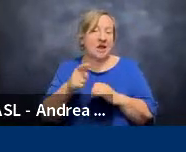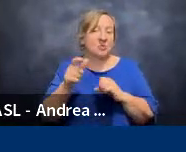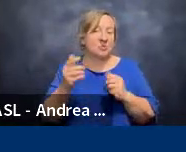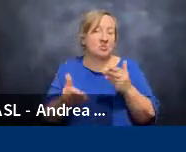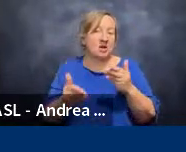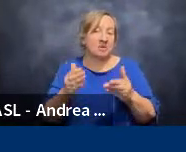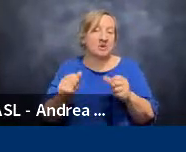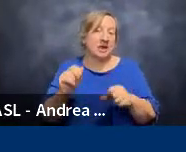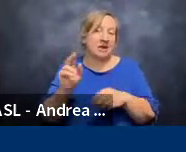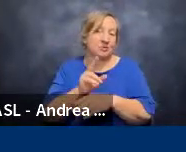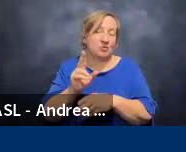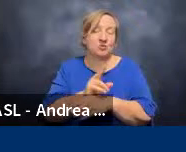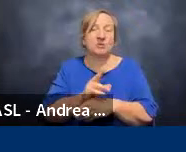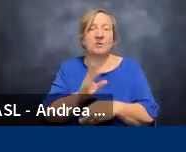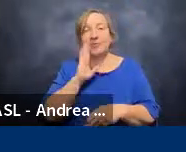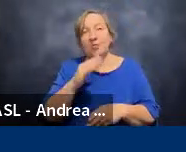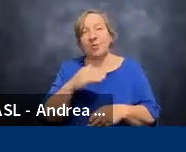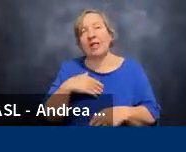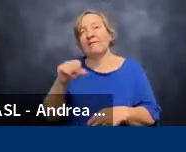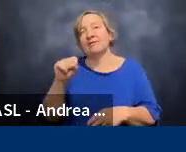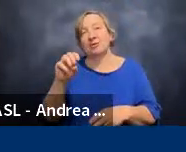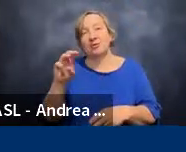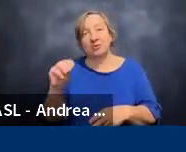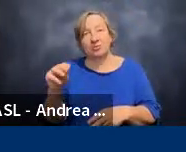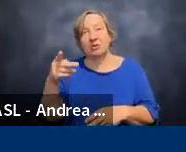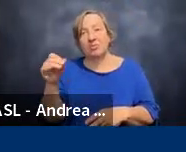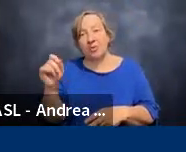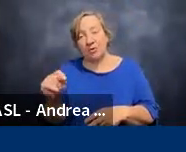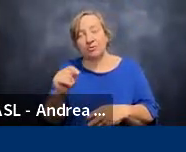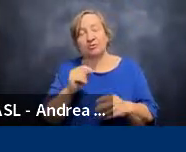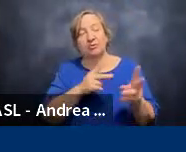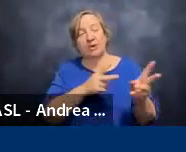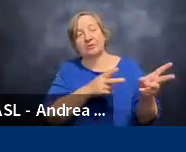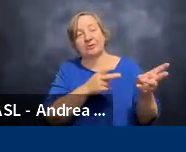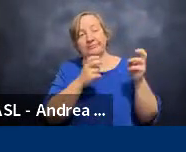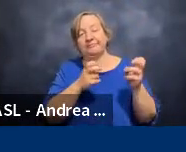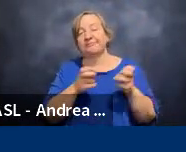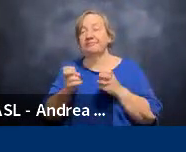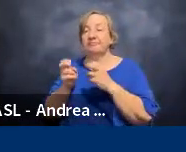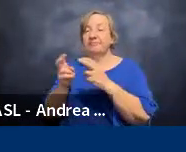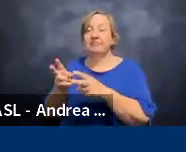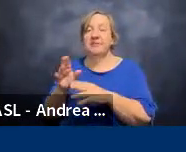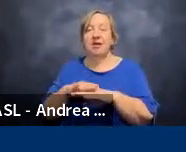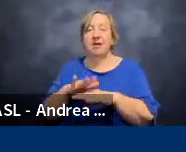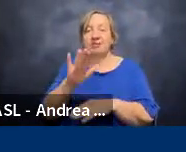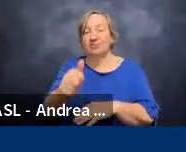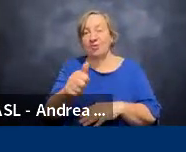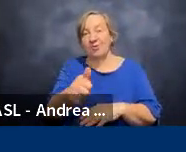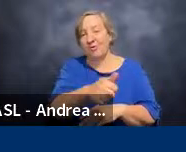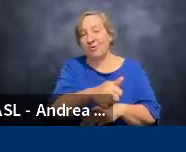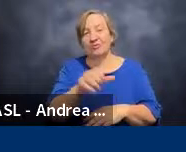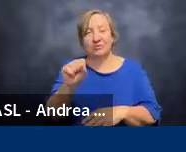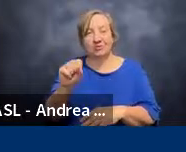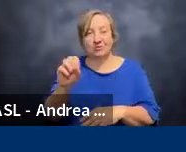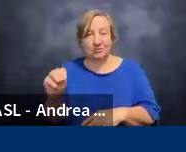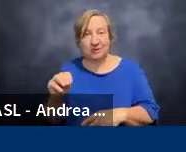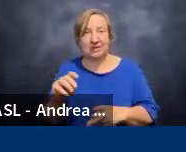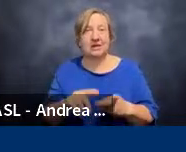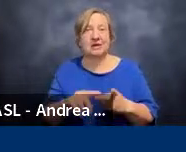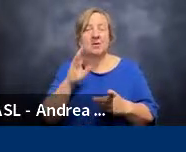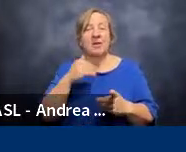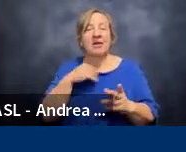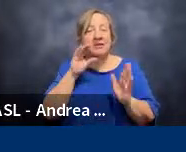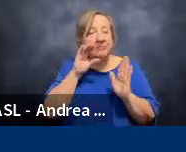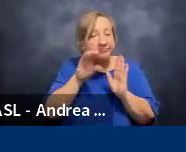utilize it. There will be social media posts. You can just grab them and post them on your own channels. We'll have graphics